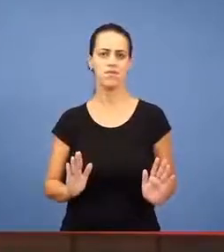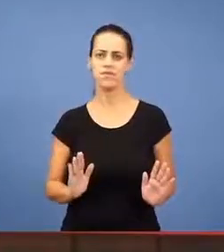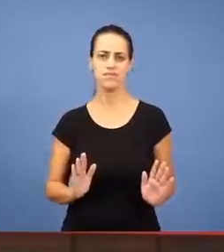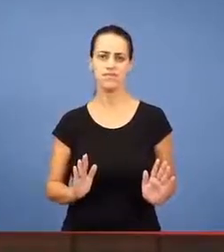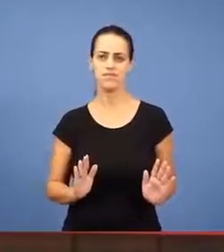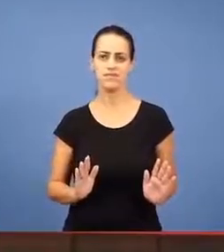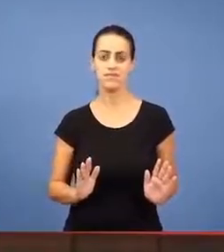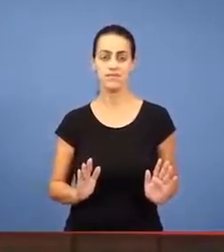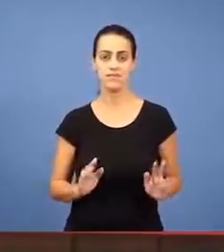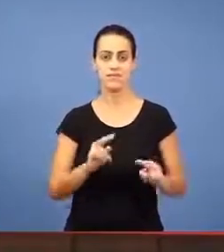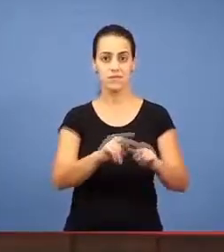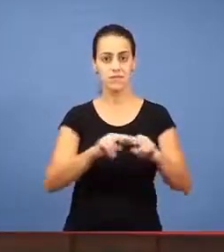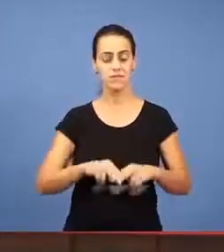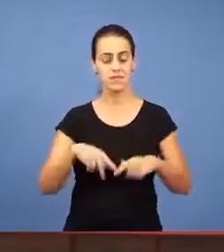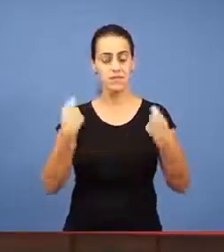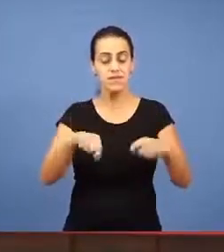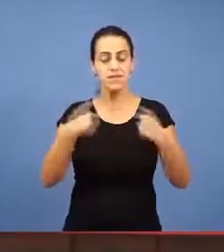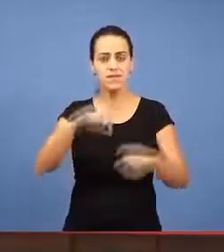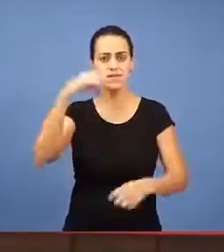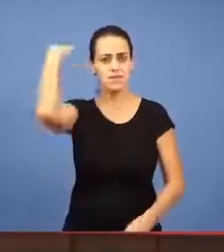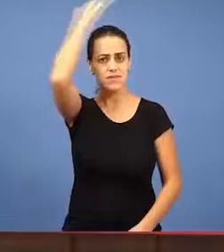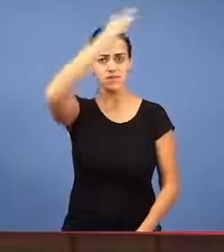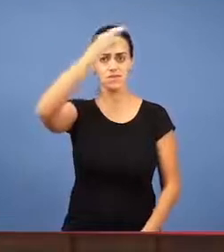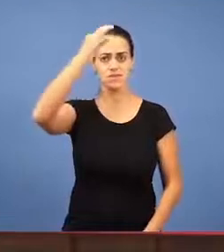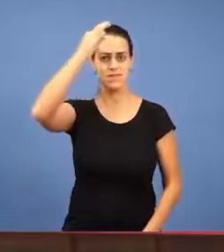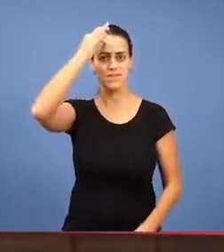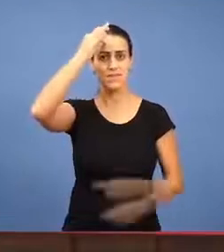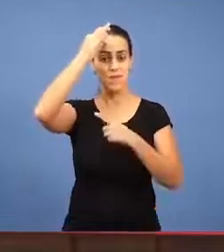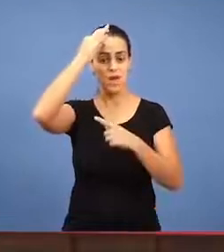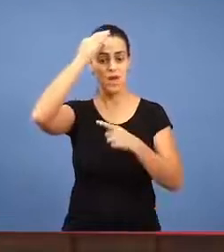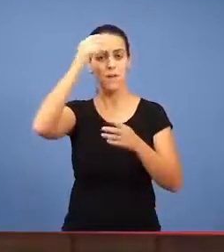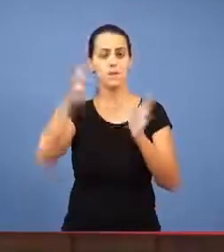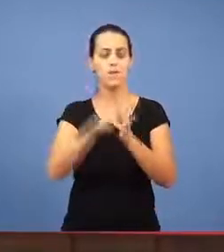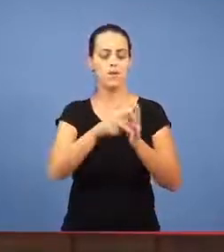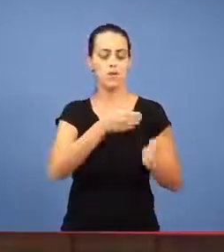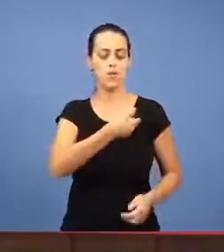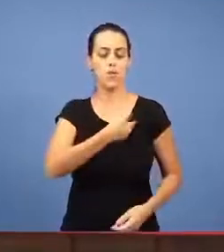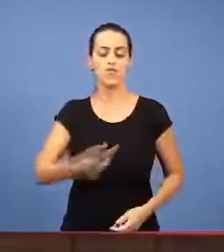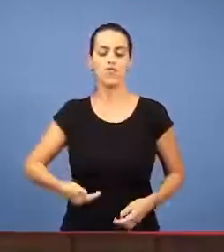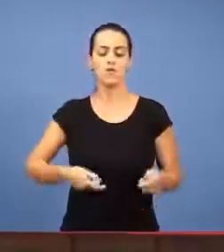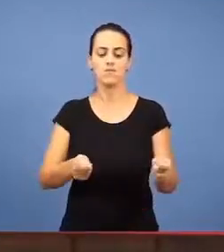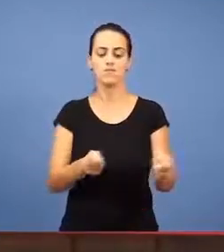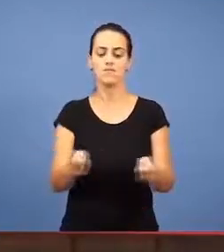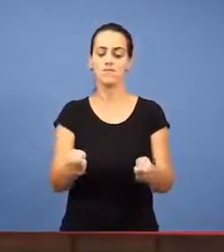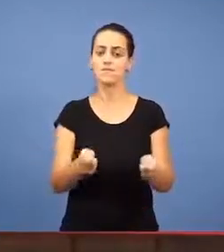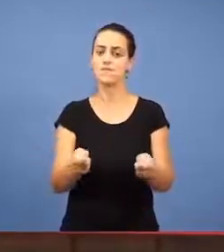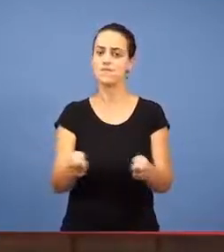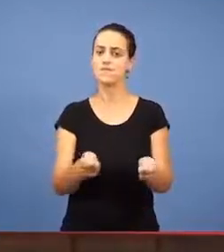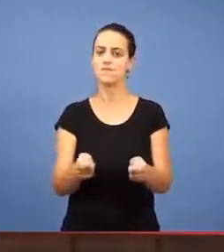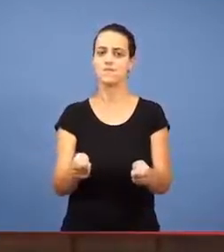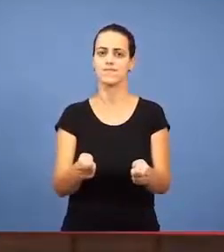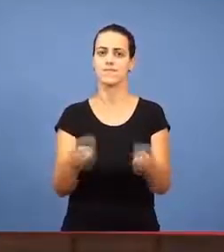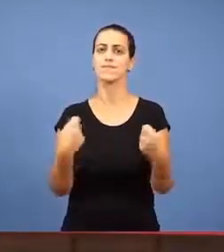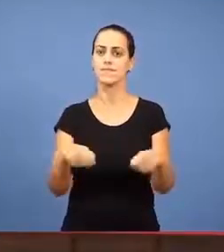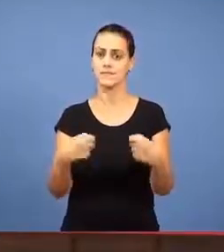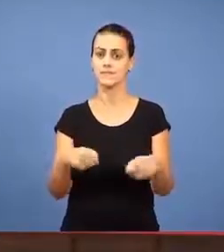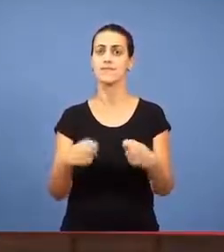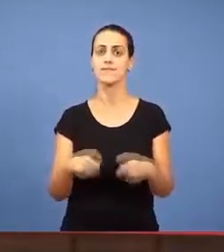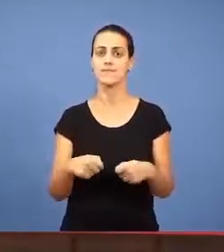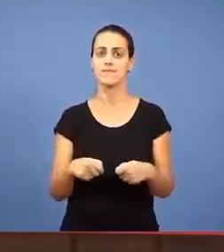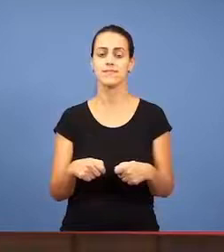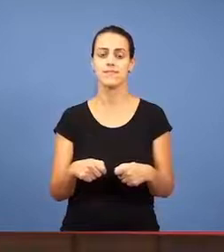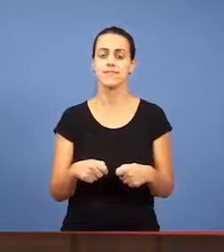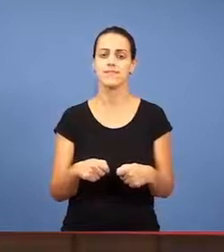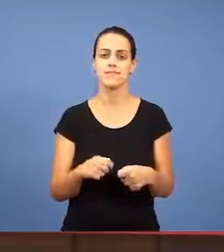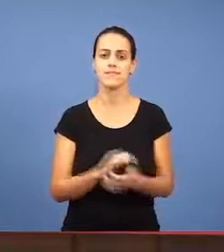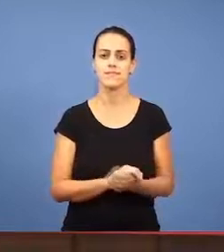in the spirit, they are under government. So government is proper of the body. There's no body without government and without discipline. I cannot say,